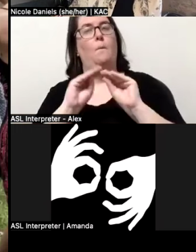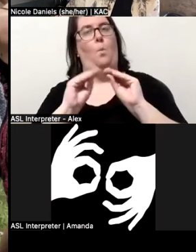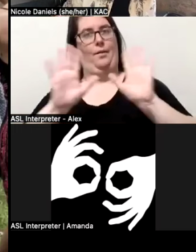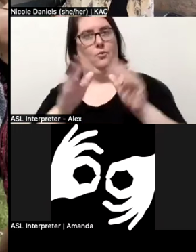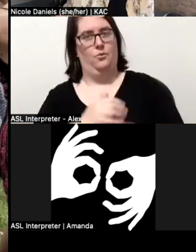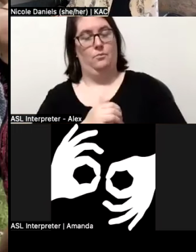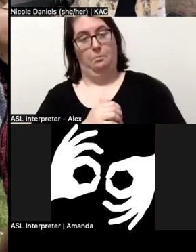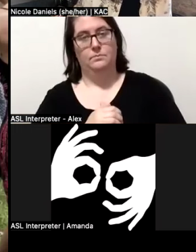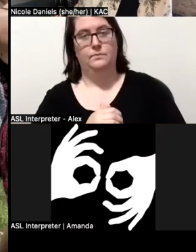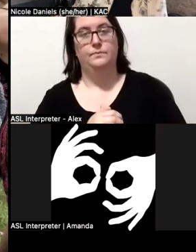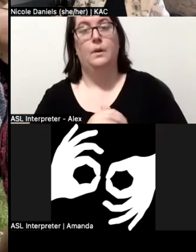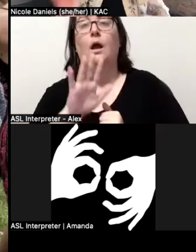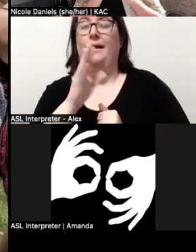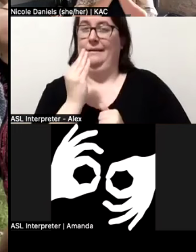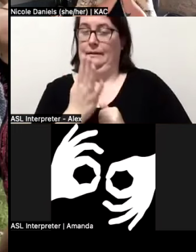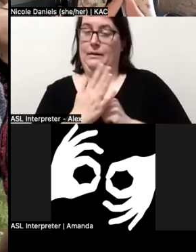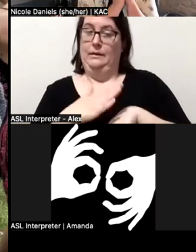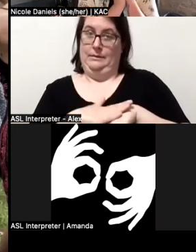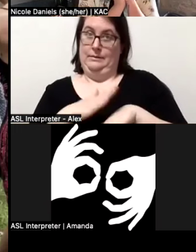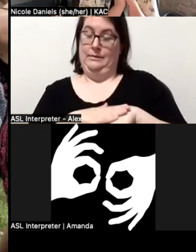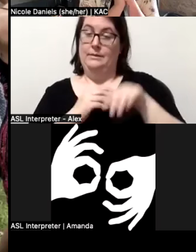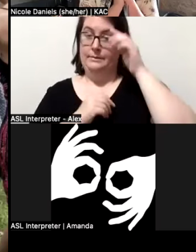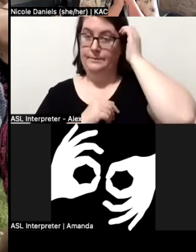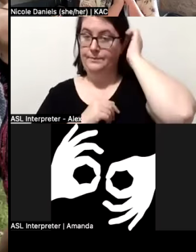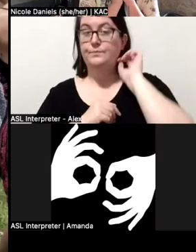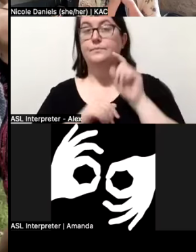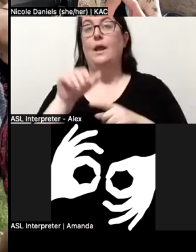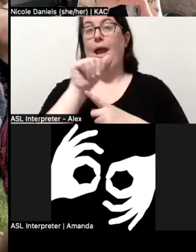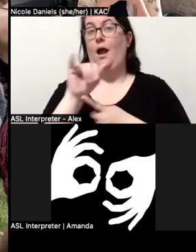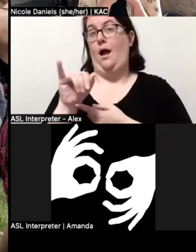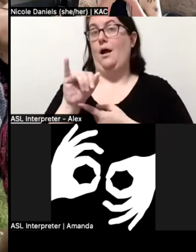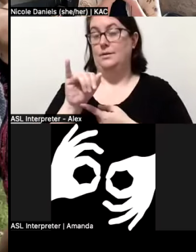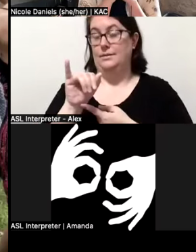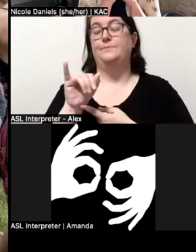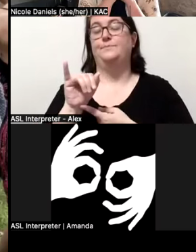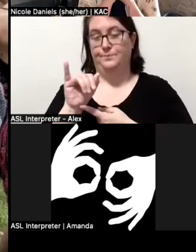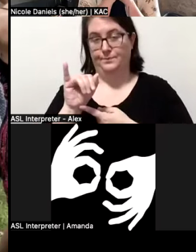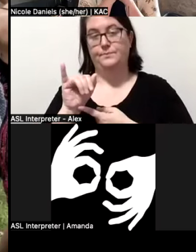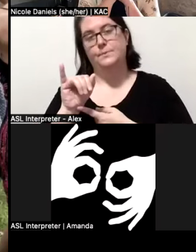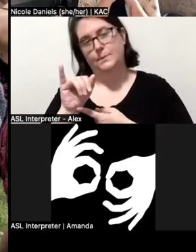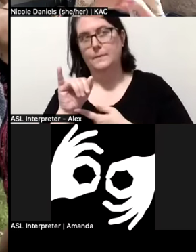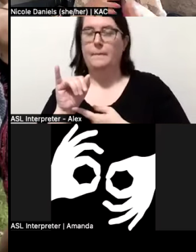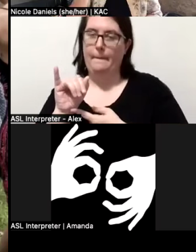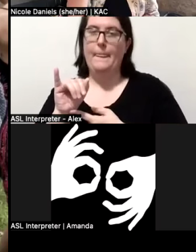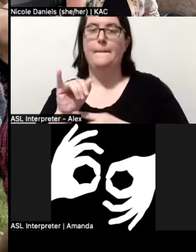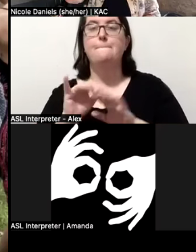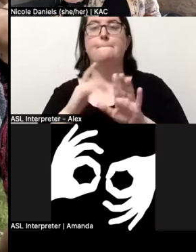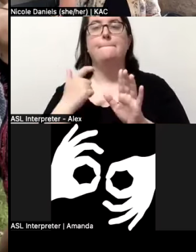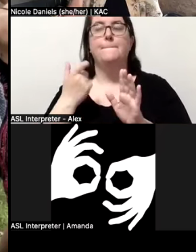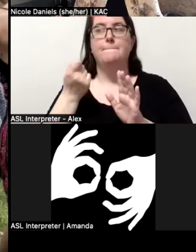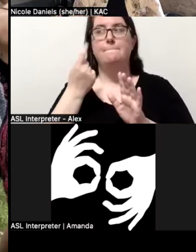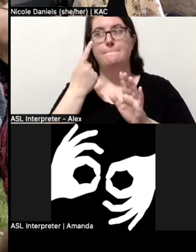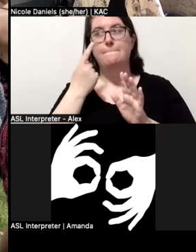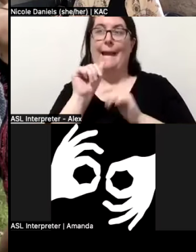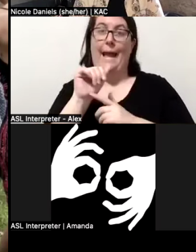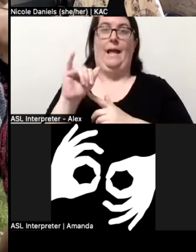Okay, also just wanted to touch on AI. So we recognize that AI tech